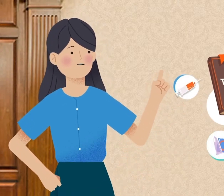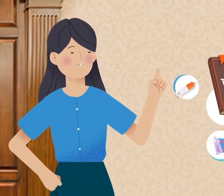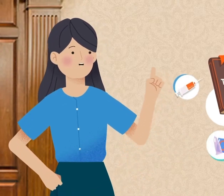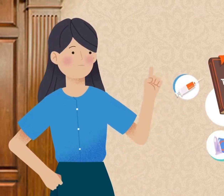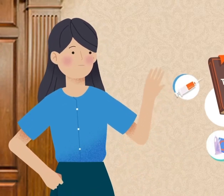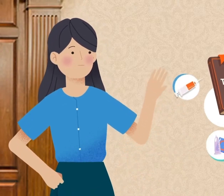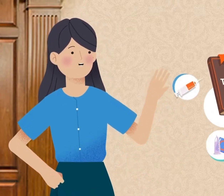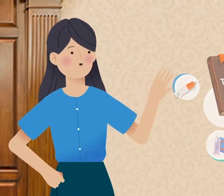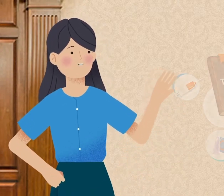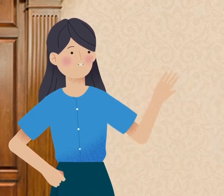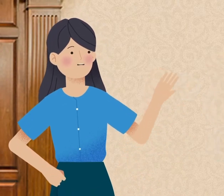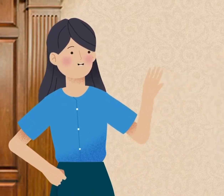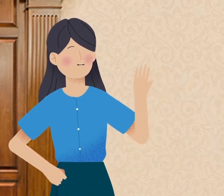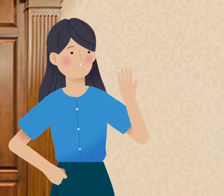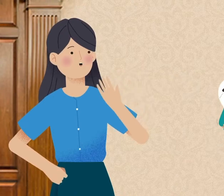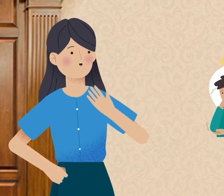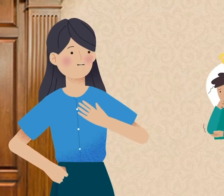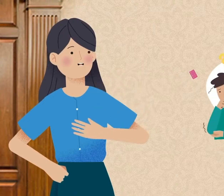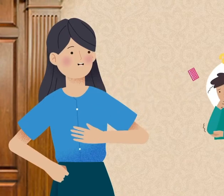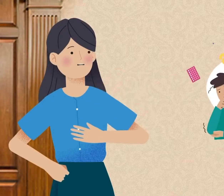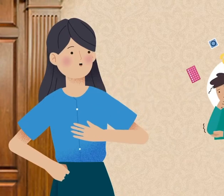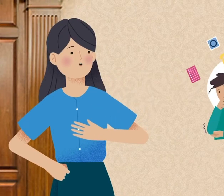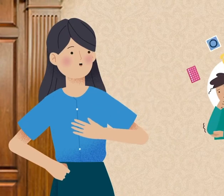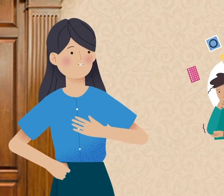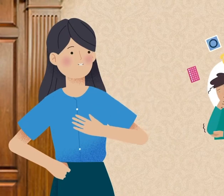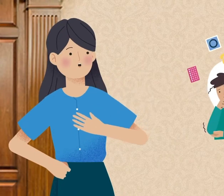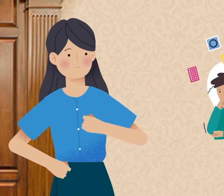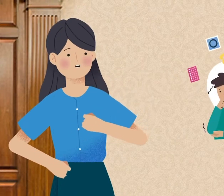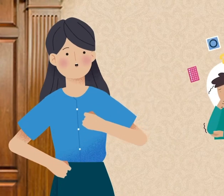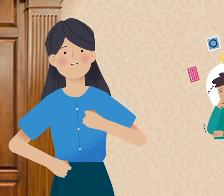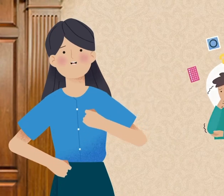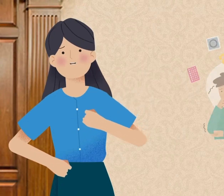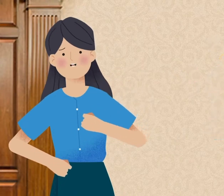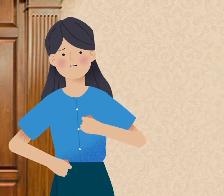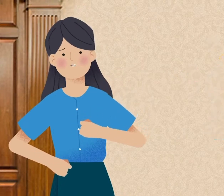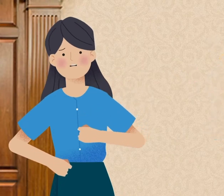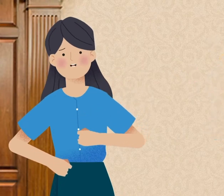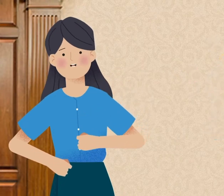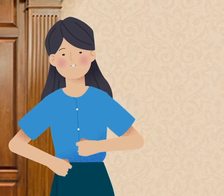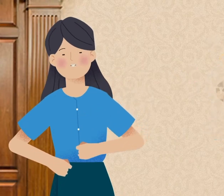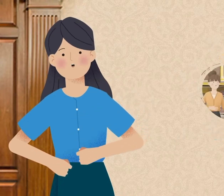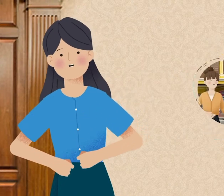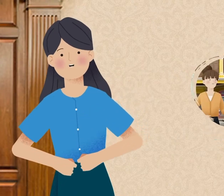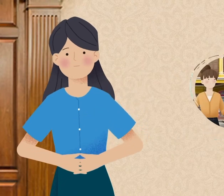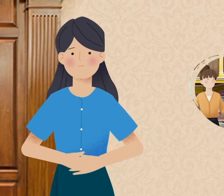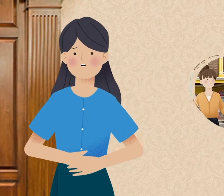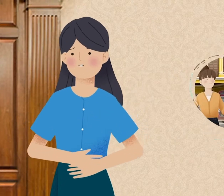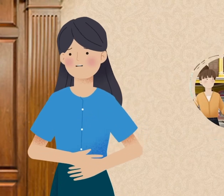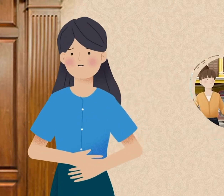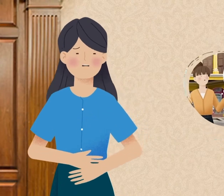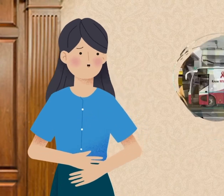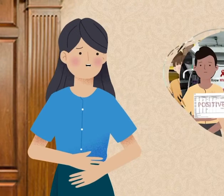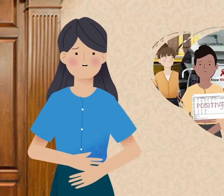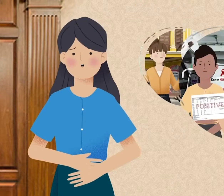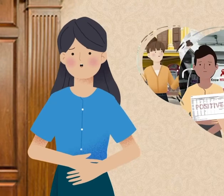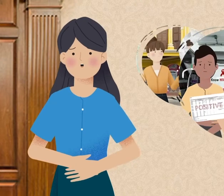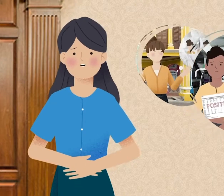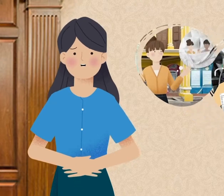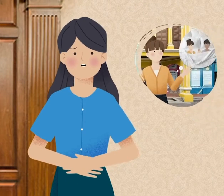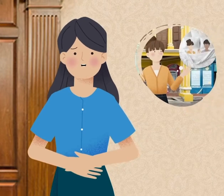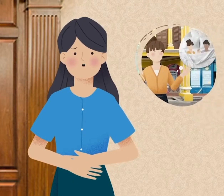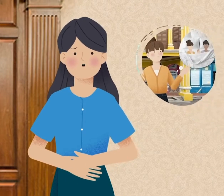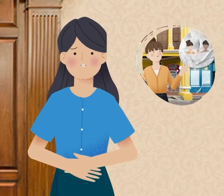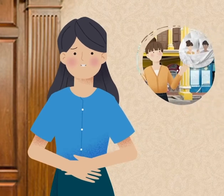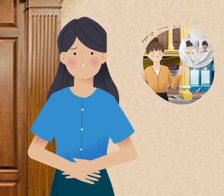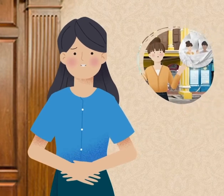and services that ensure their physical and emotional well-being, protecting them from unintended pregnancies,